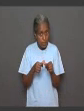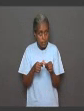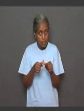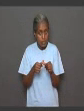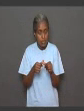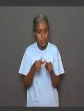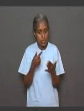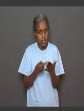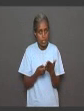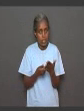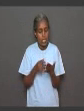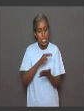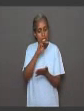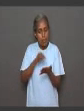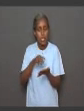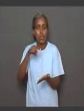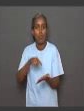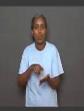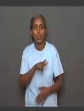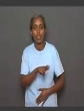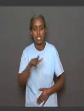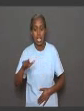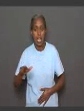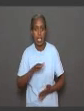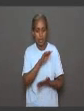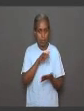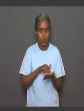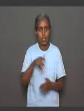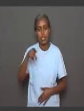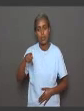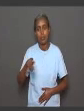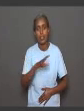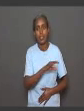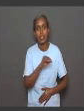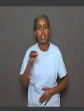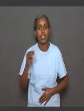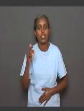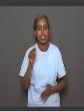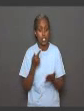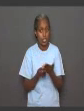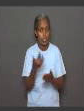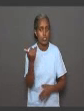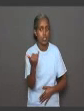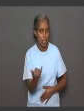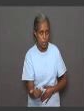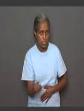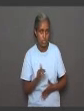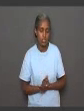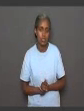Remember, that is the midpoint of the line between P and its